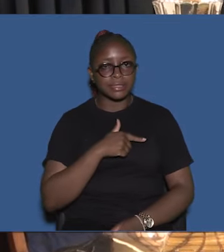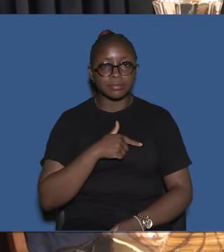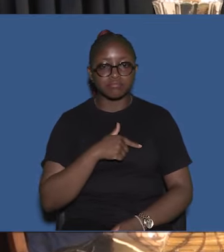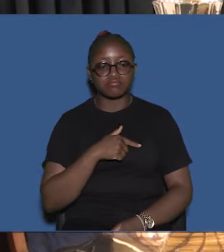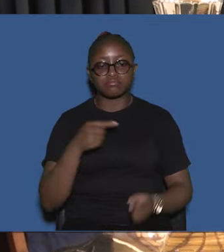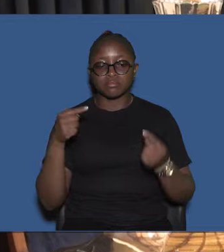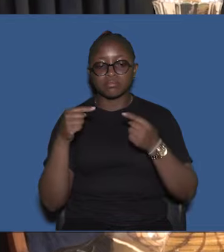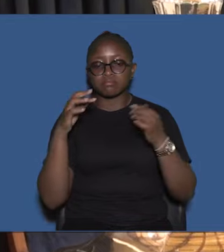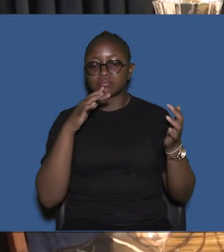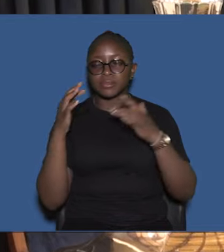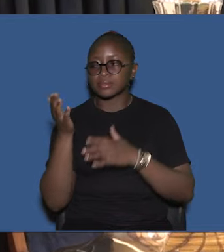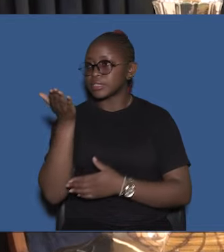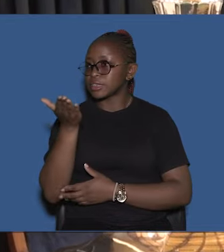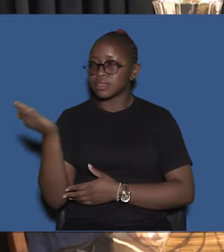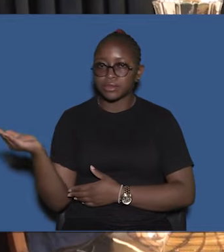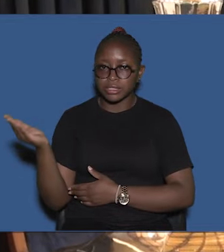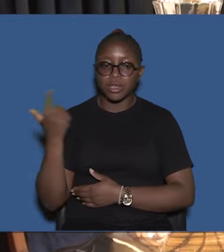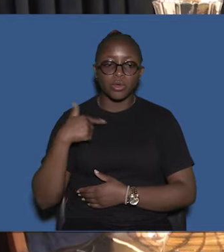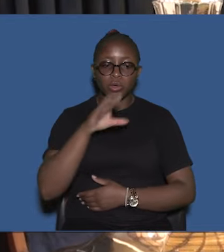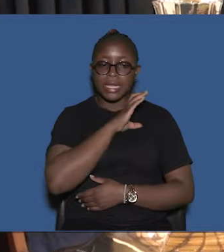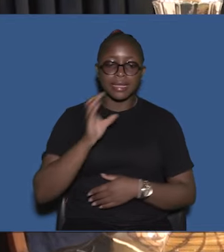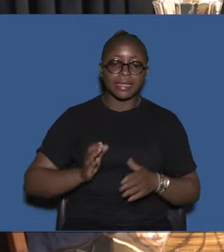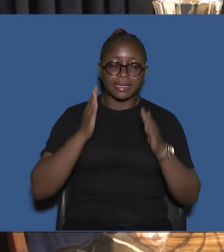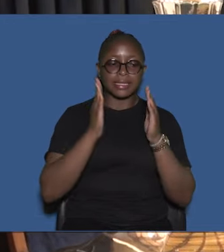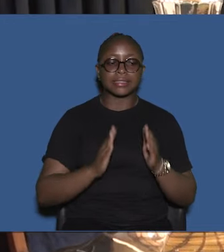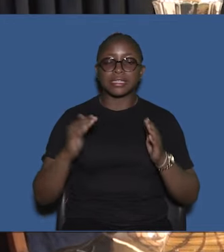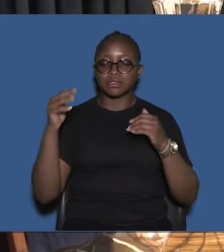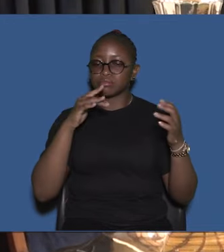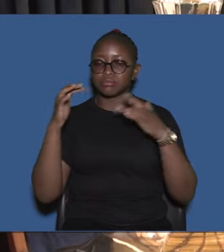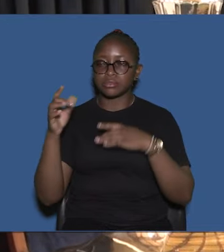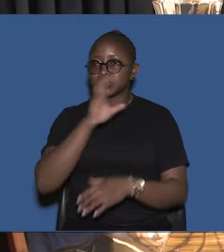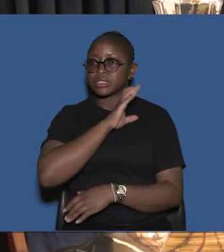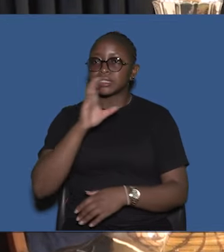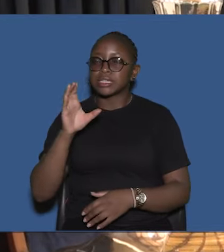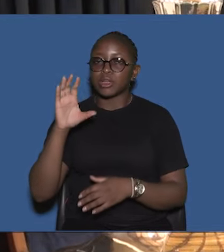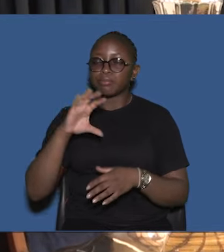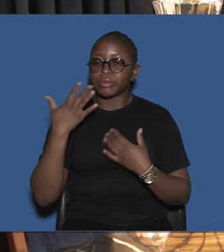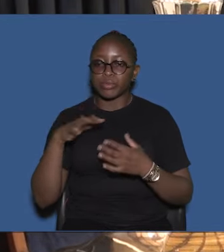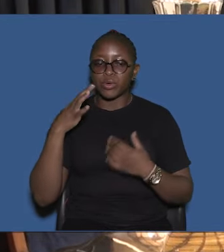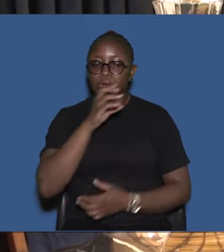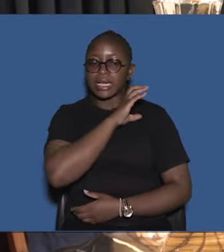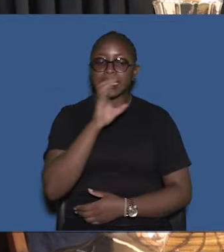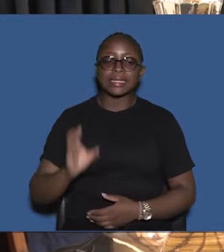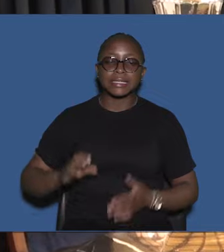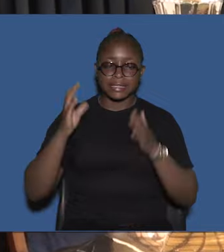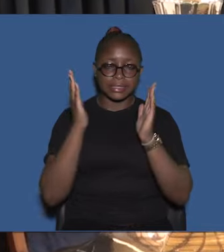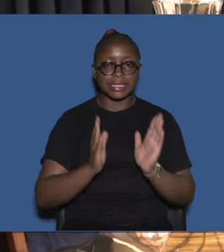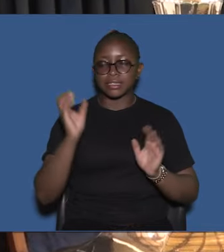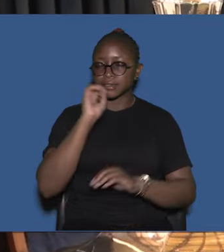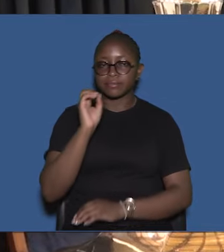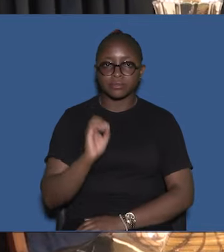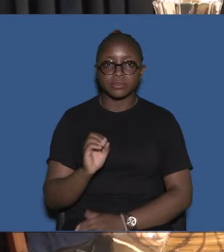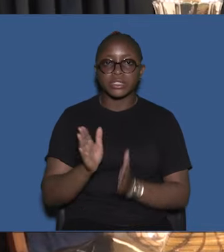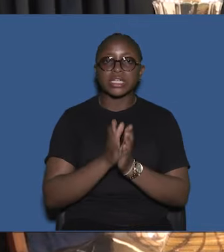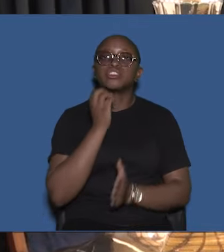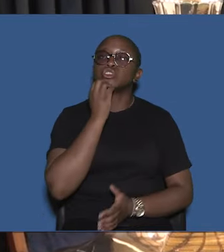Christians, or they Christians, versus those who are not Christians. So the Jewish people were proud that they are